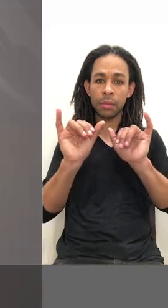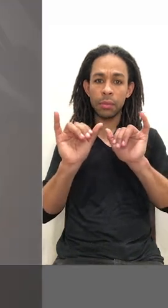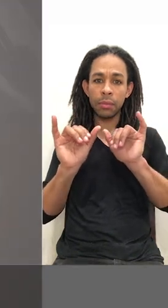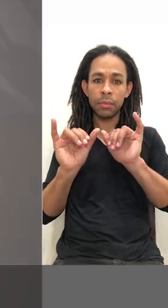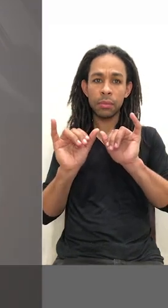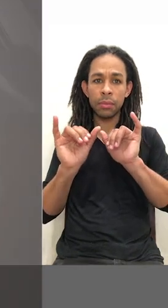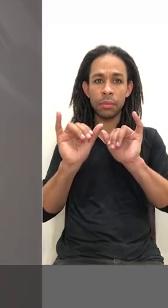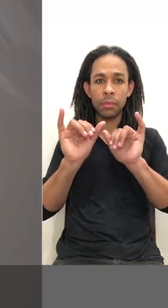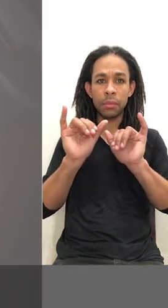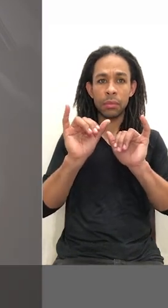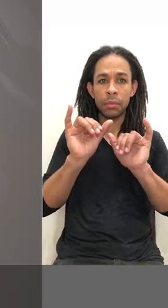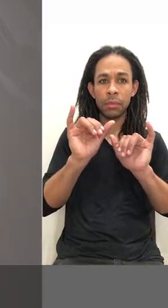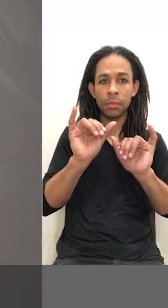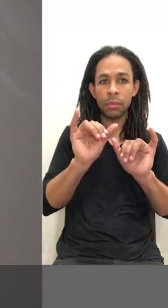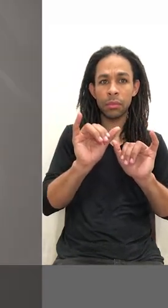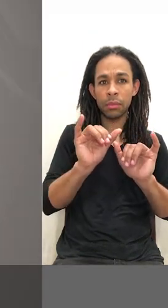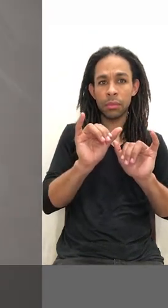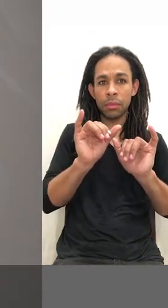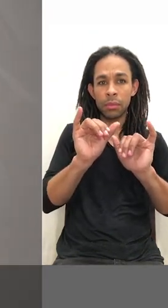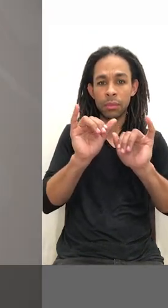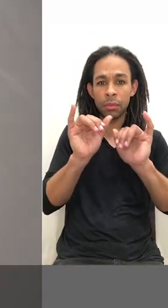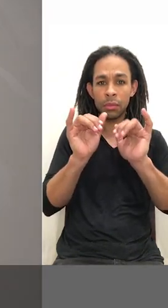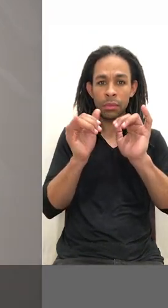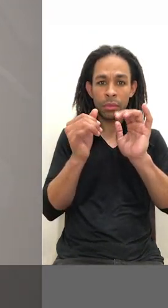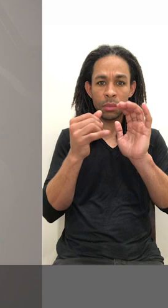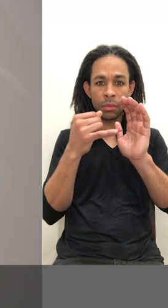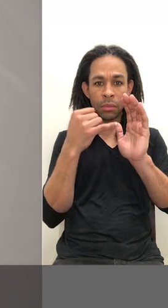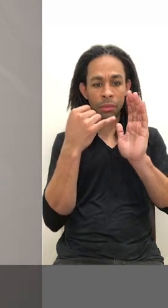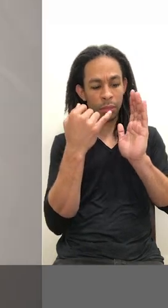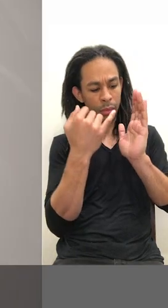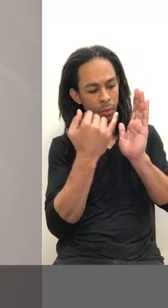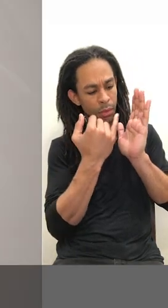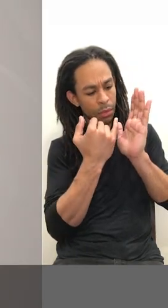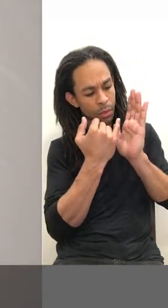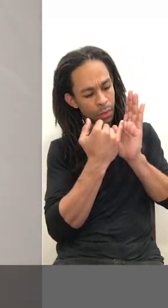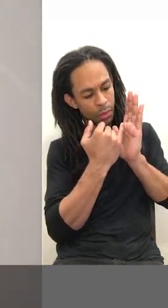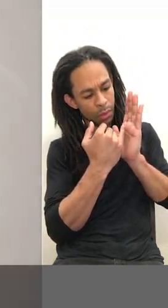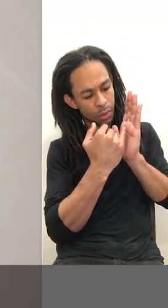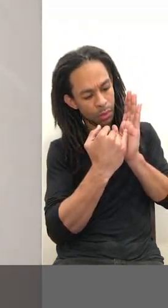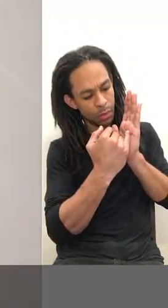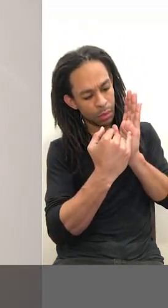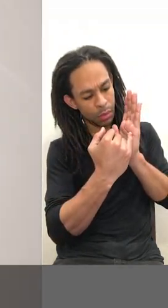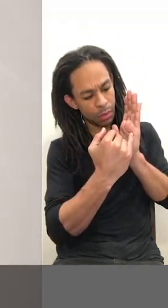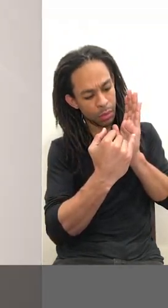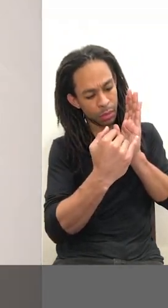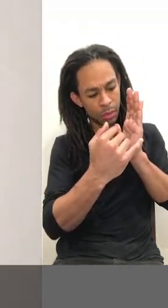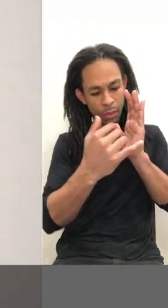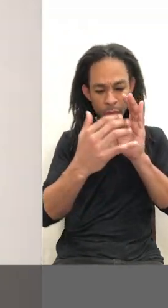Identical, almost. A landscape of our